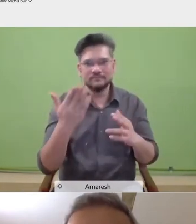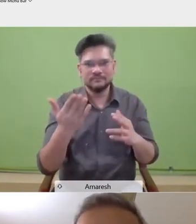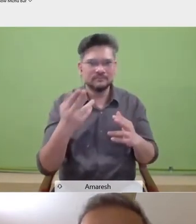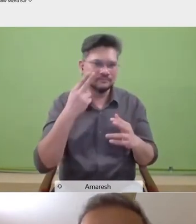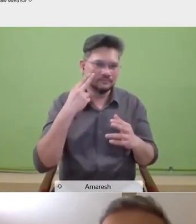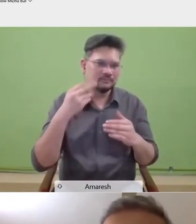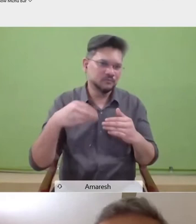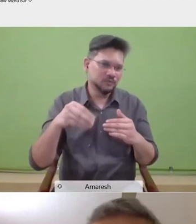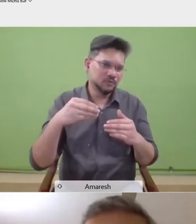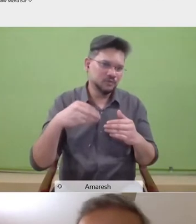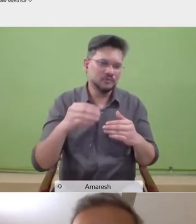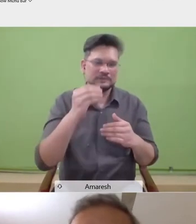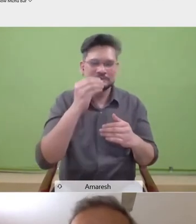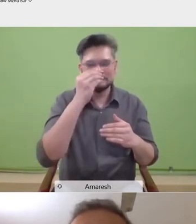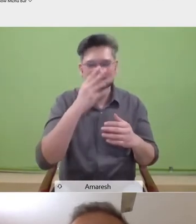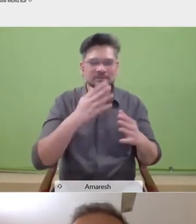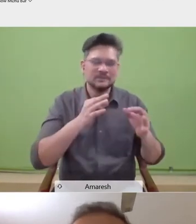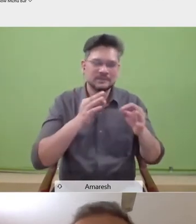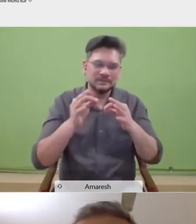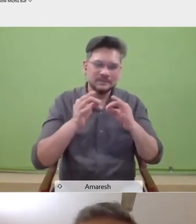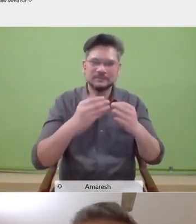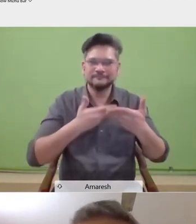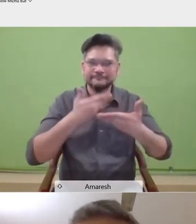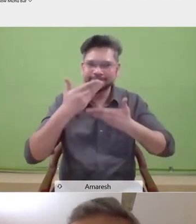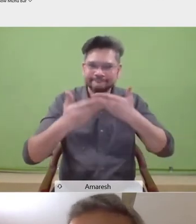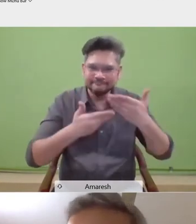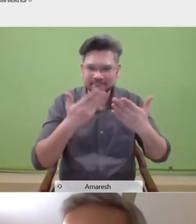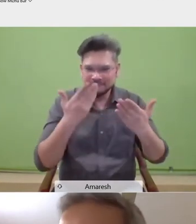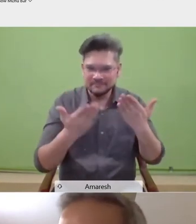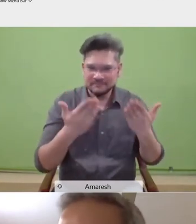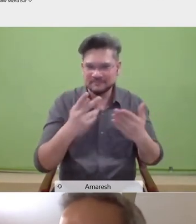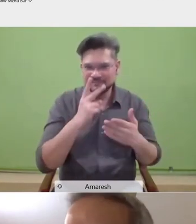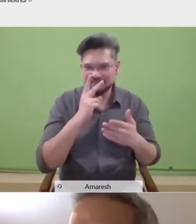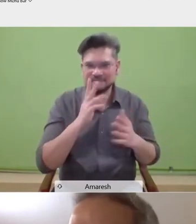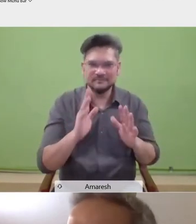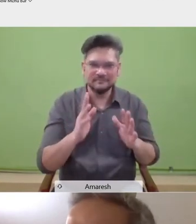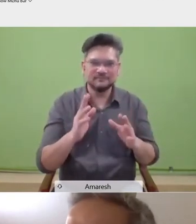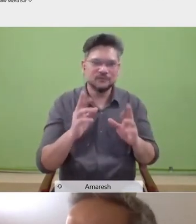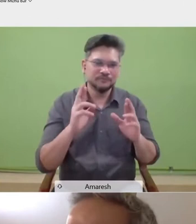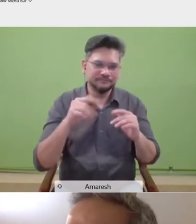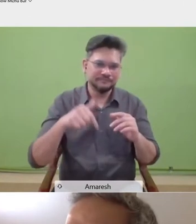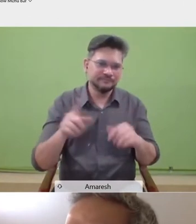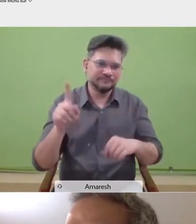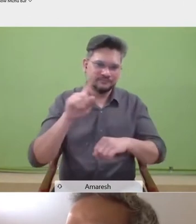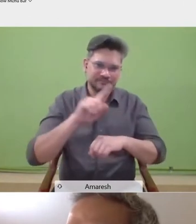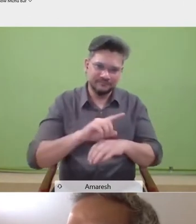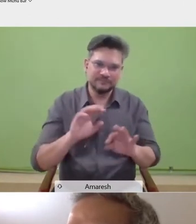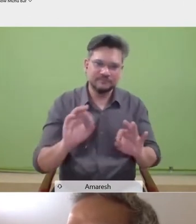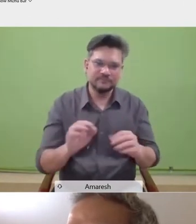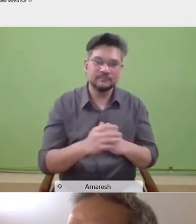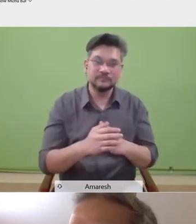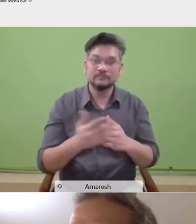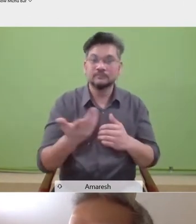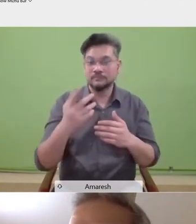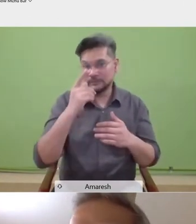uh easy as possible for all of us to uh for this journey today and of course nita is